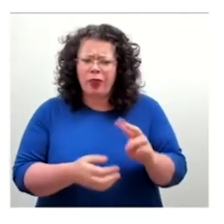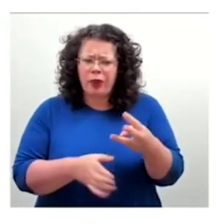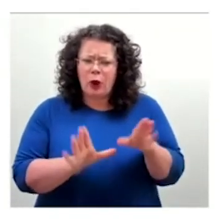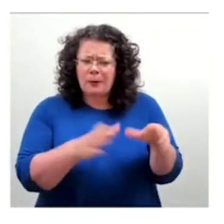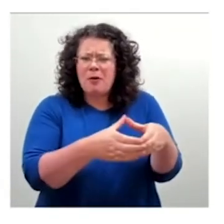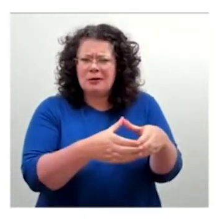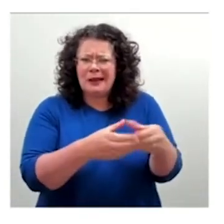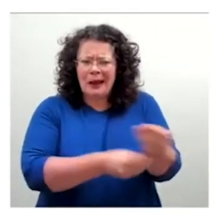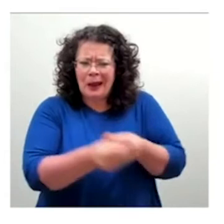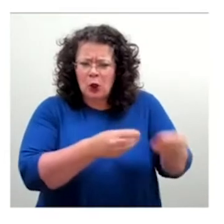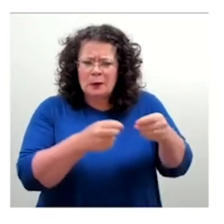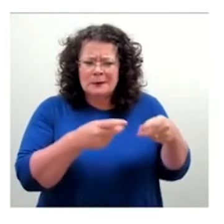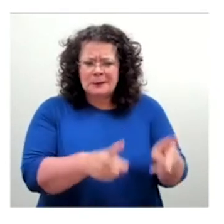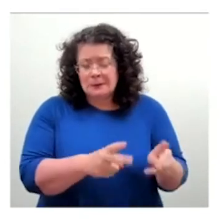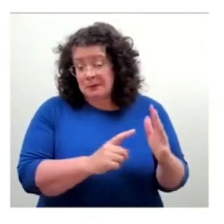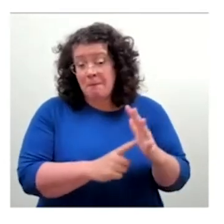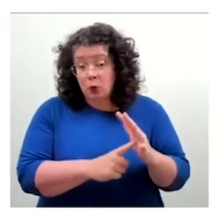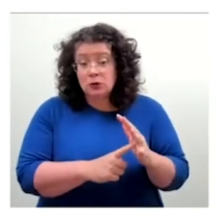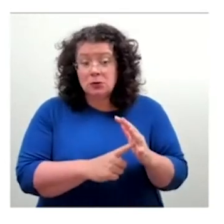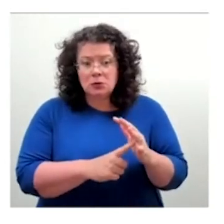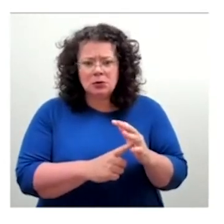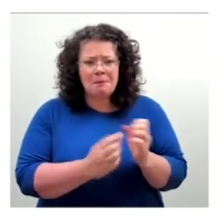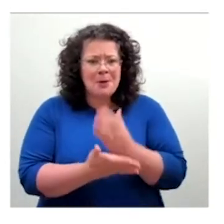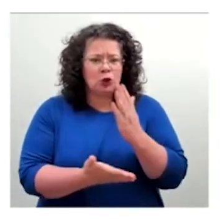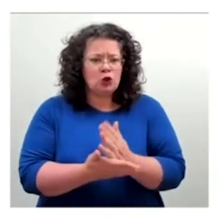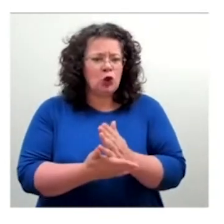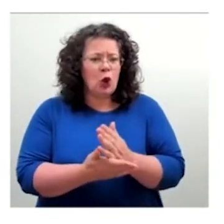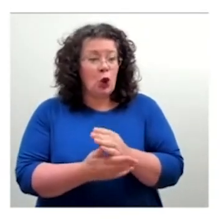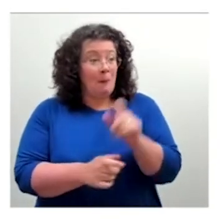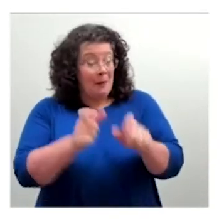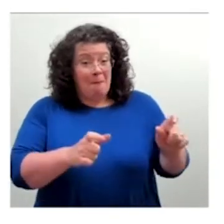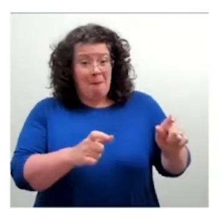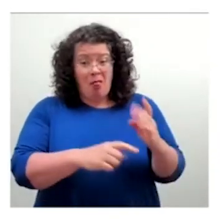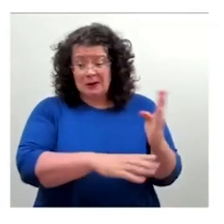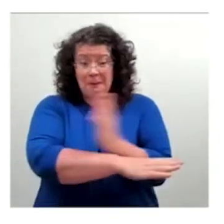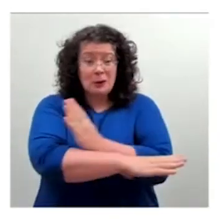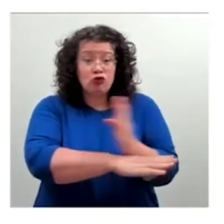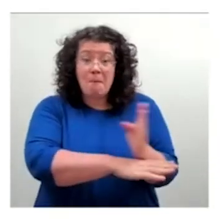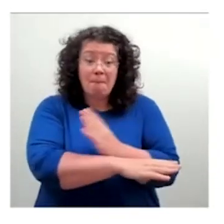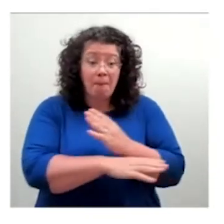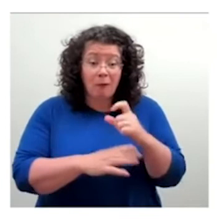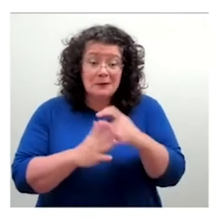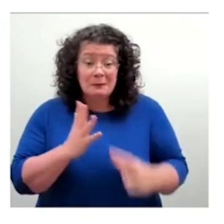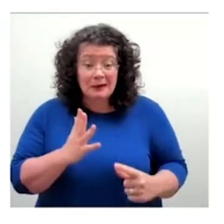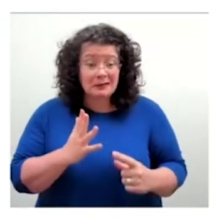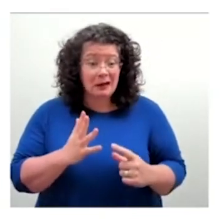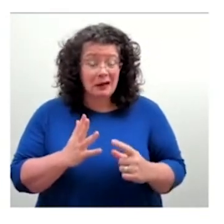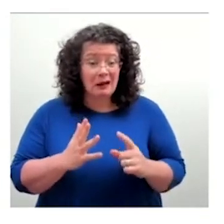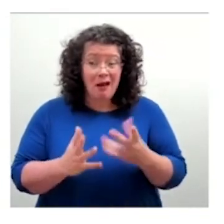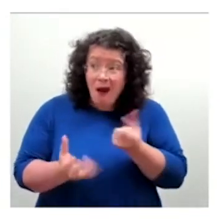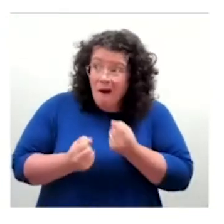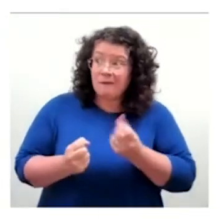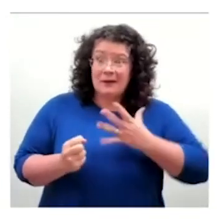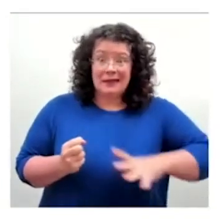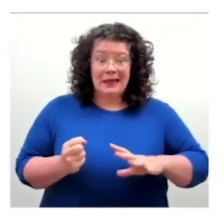scenarios are too vast for us to do that without the ecosystem of both what we can do and what we can power others to do. And